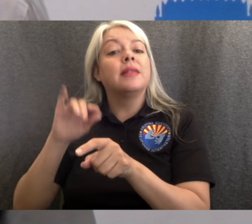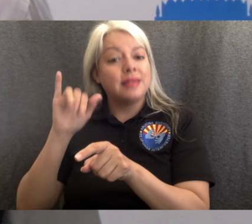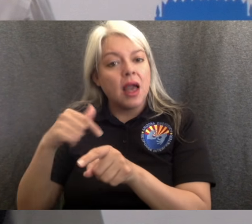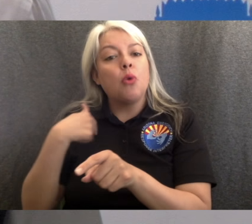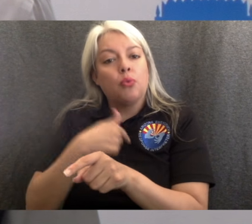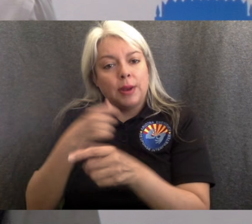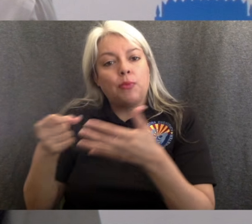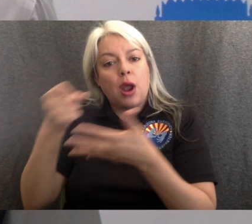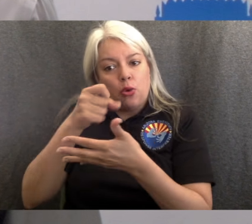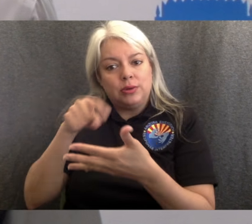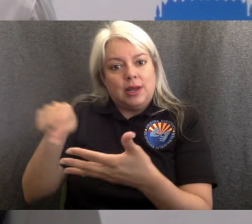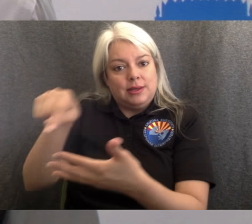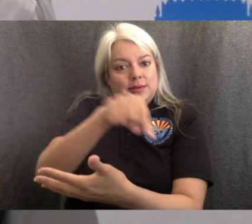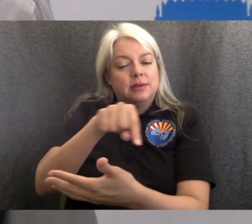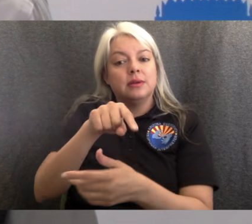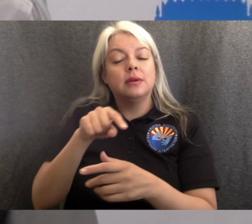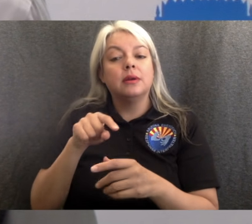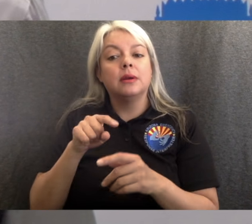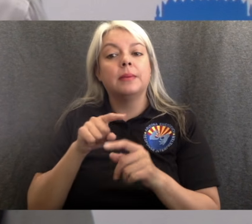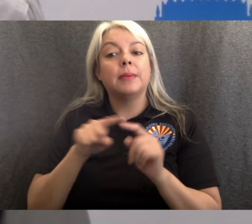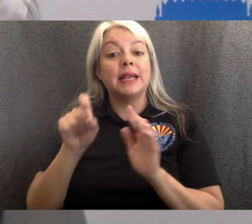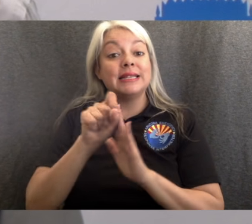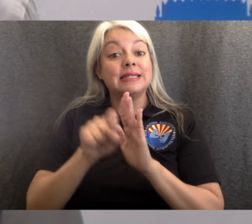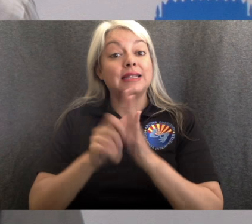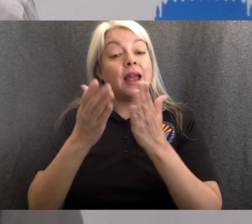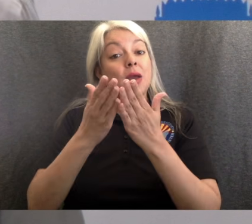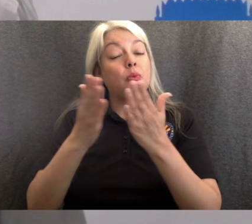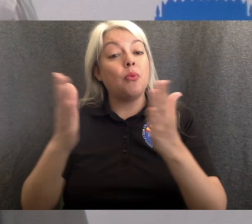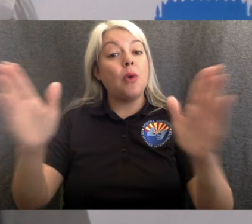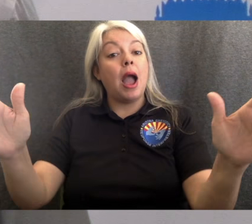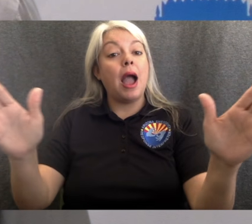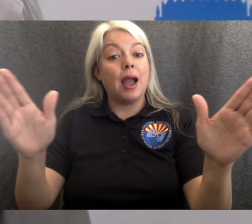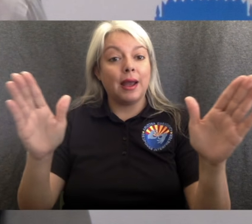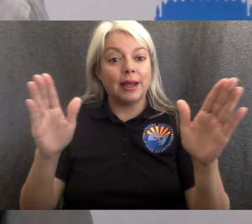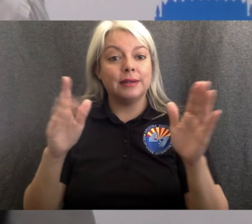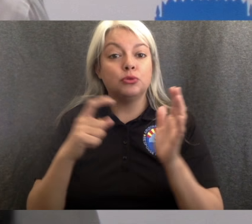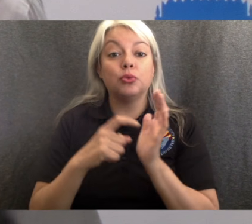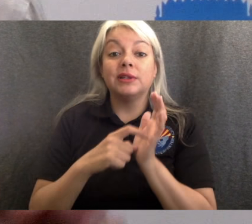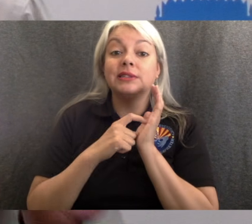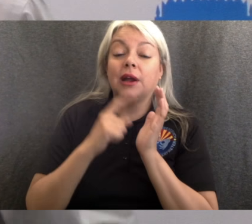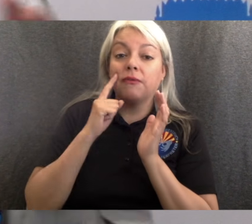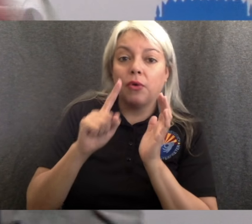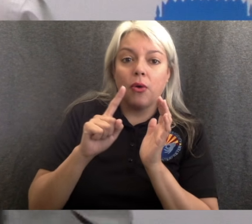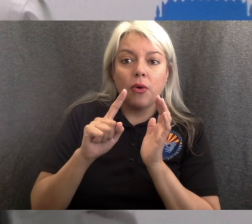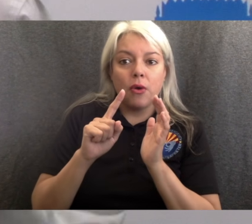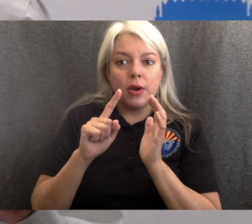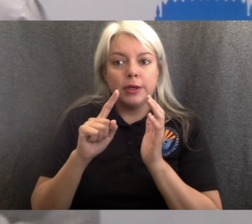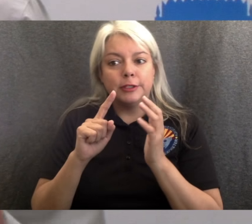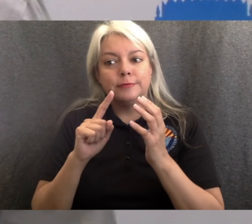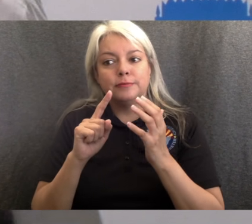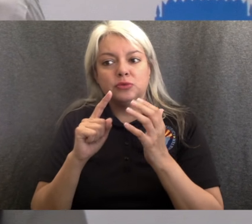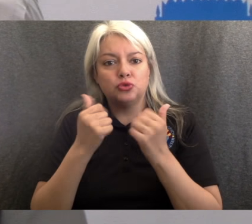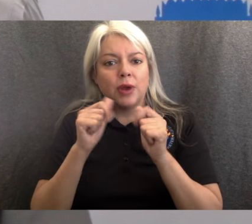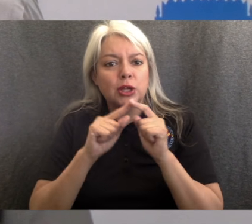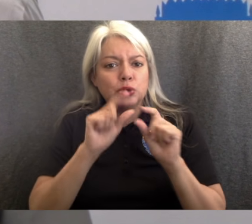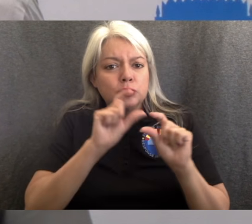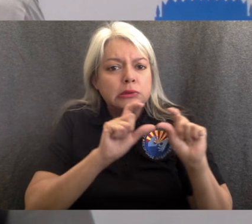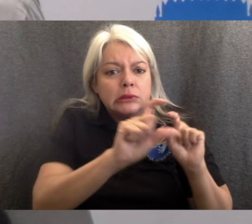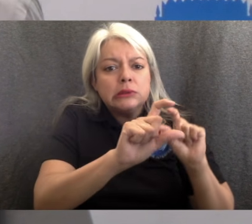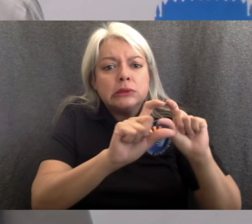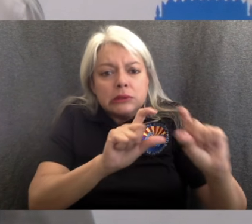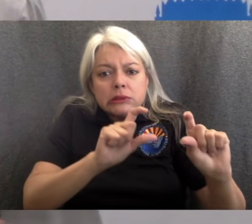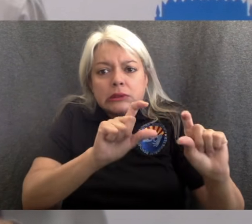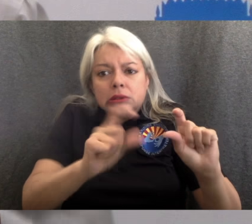fit, but there's no longer a statewide criteria trying to ration a very